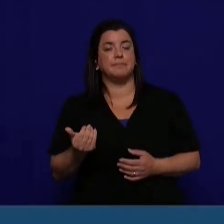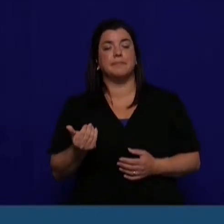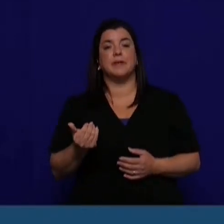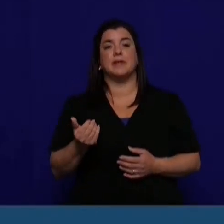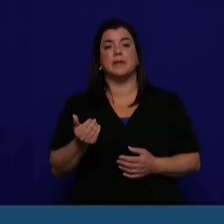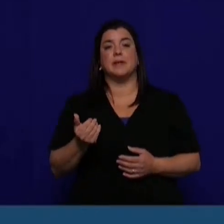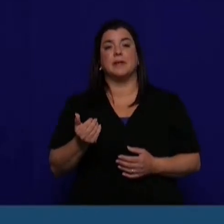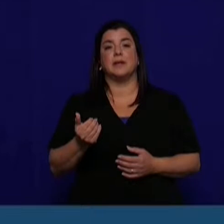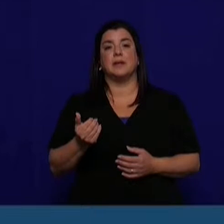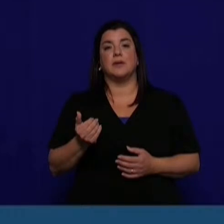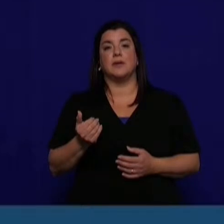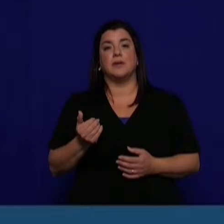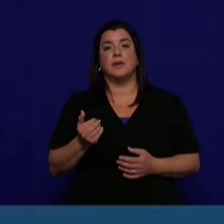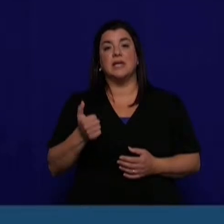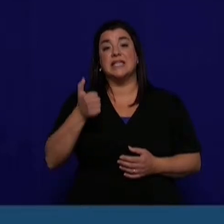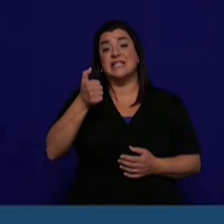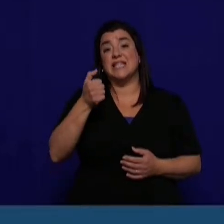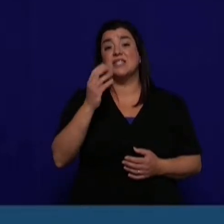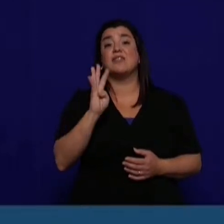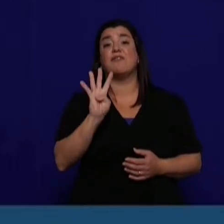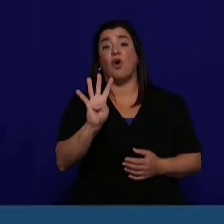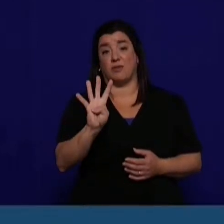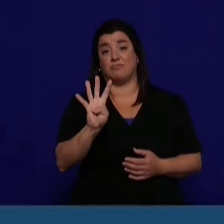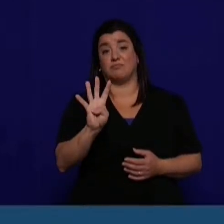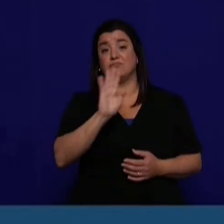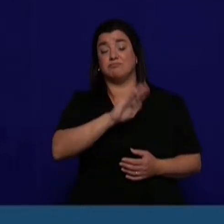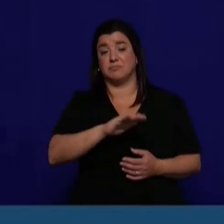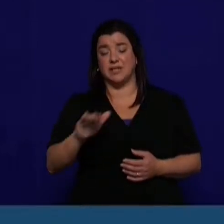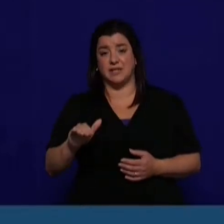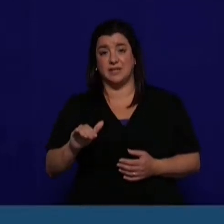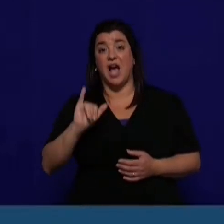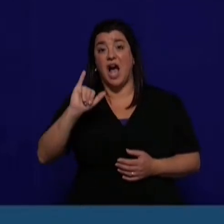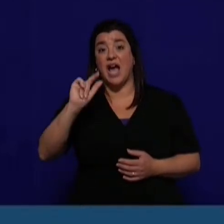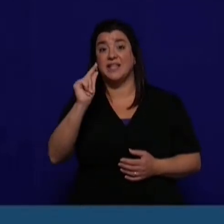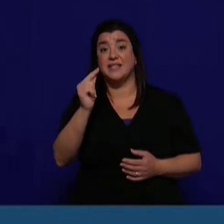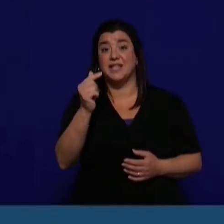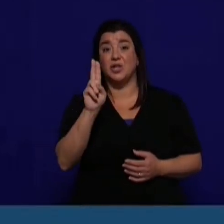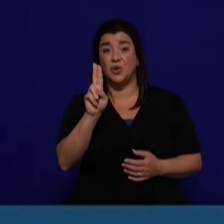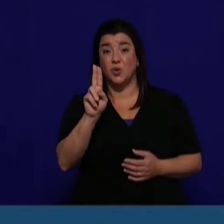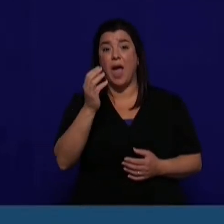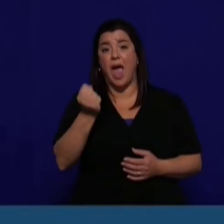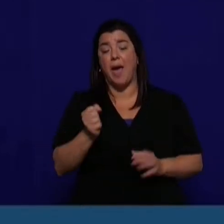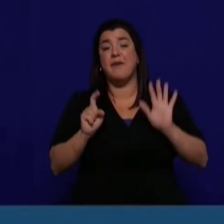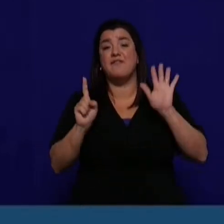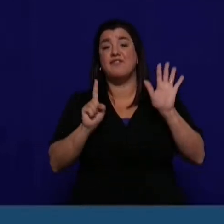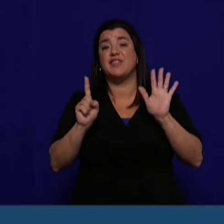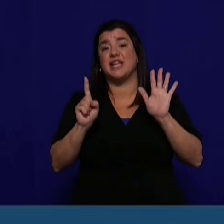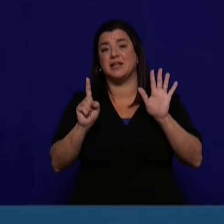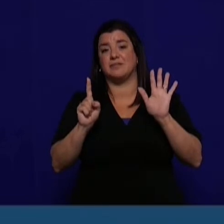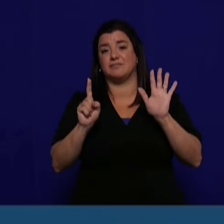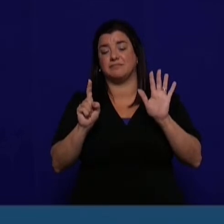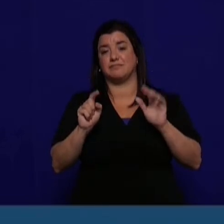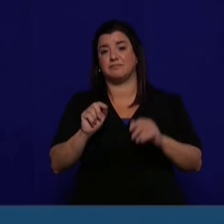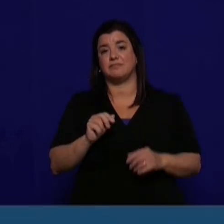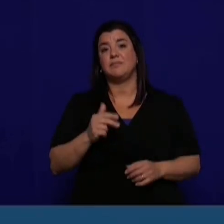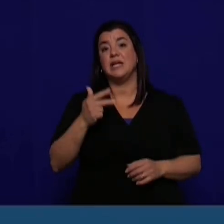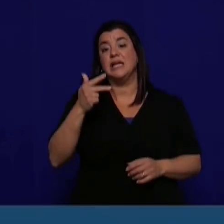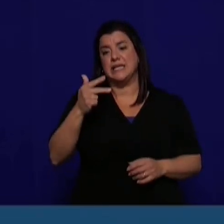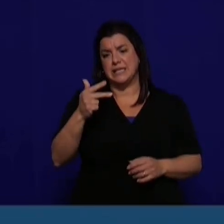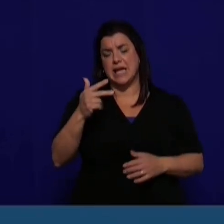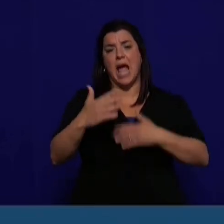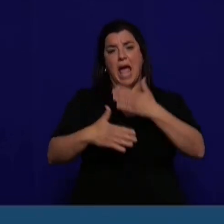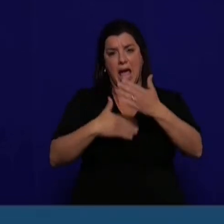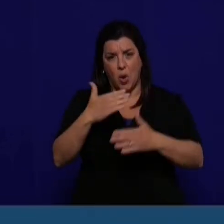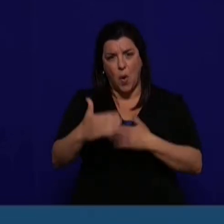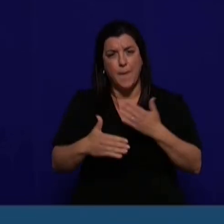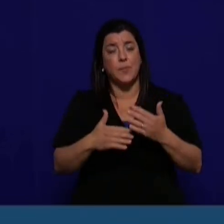l-iżolazzjoni kien ta' 64. Fl-ITU għandna 15 il-persuna li minn dawn hemm 8 li huma attivi u għandek l-oħrajn